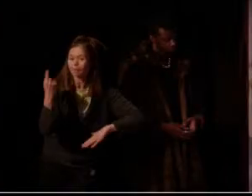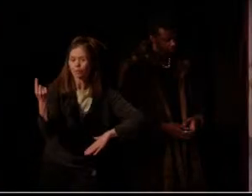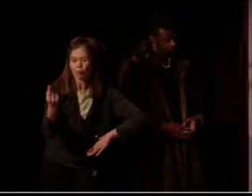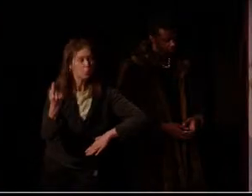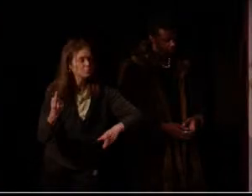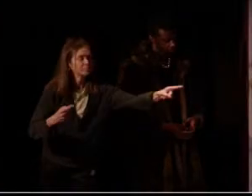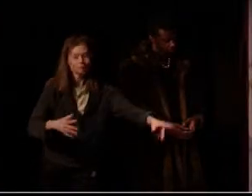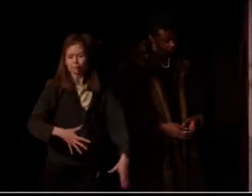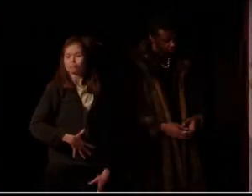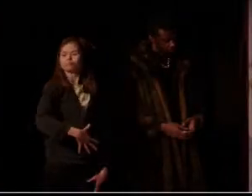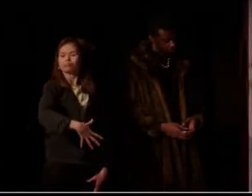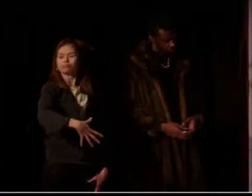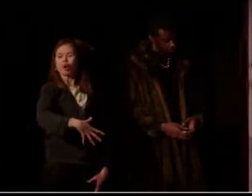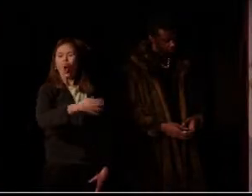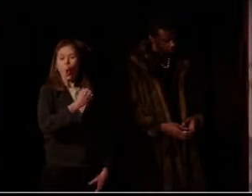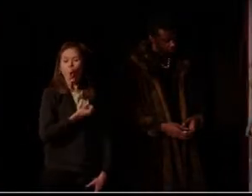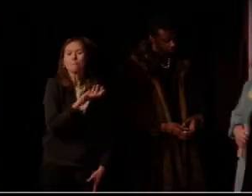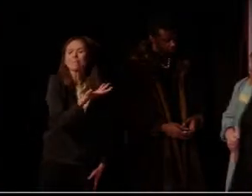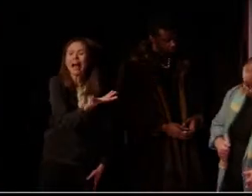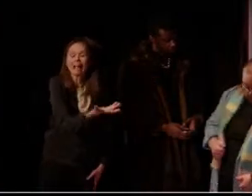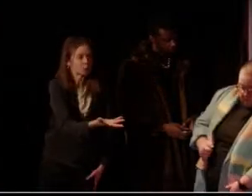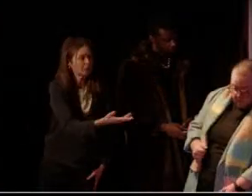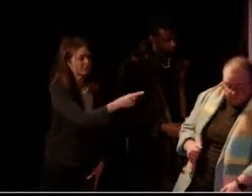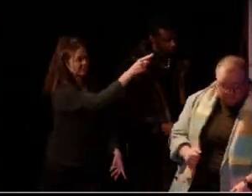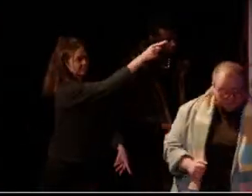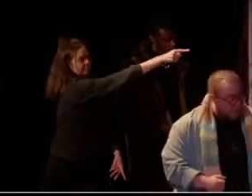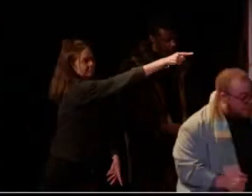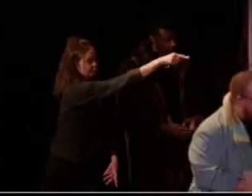nice. Oh, lovely.